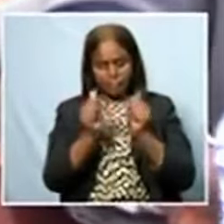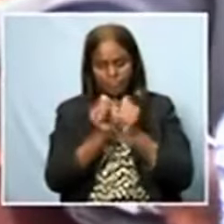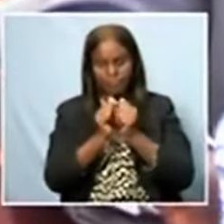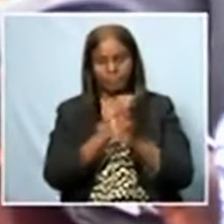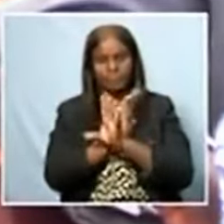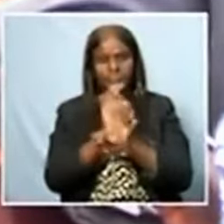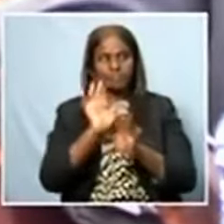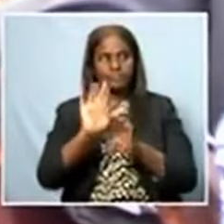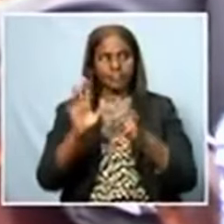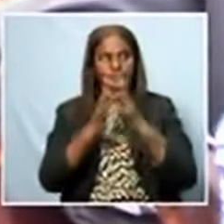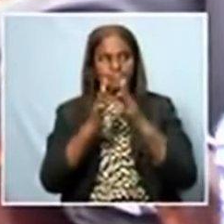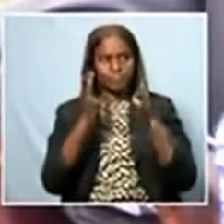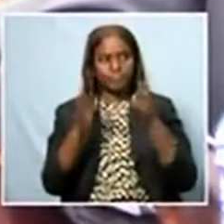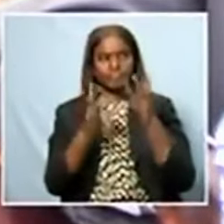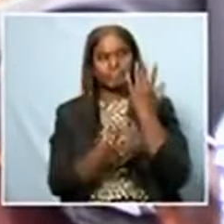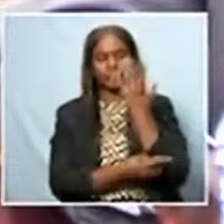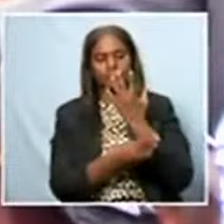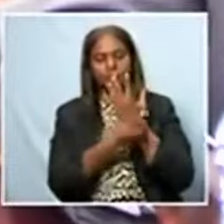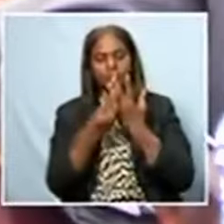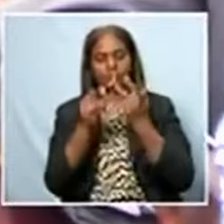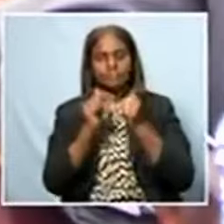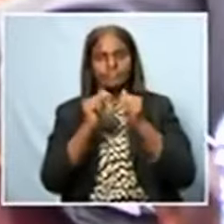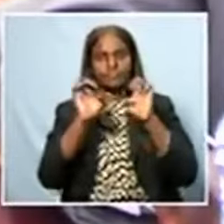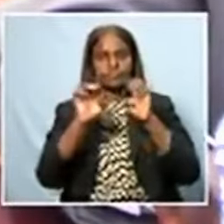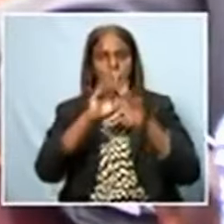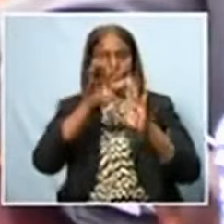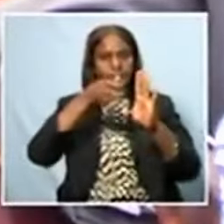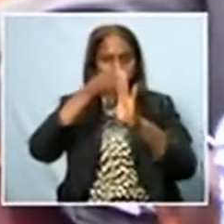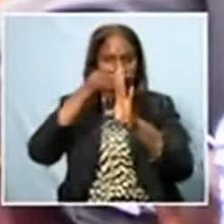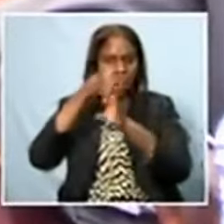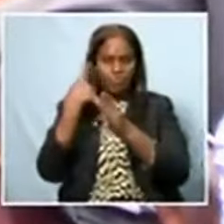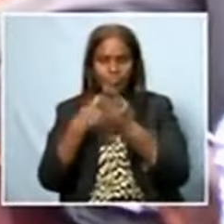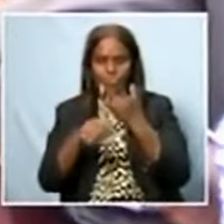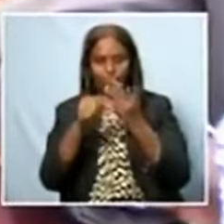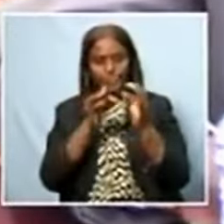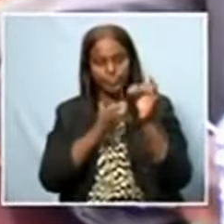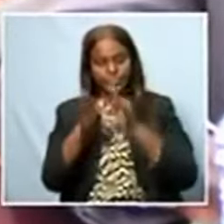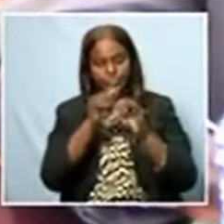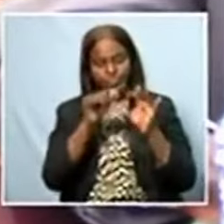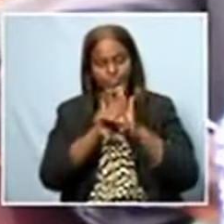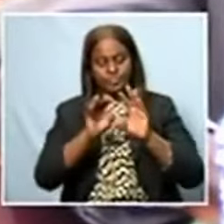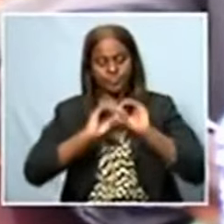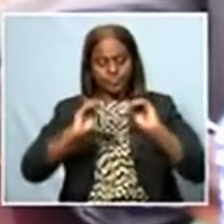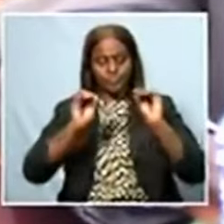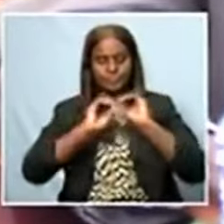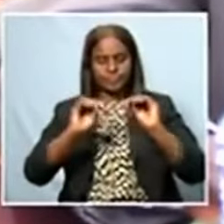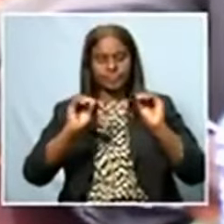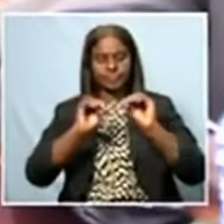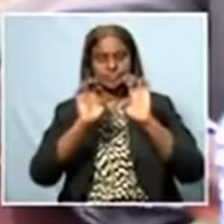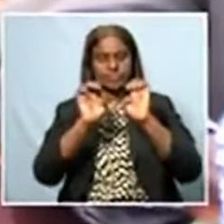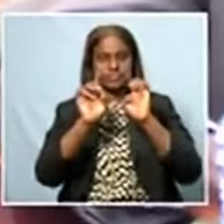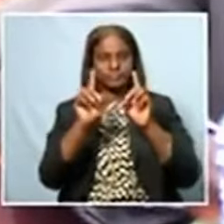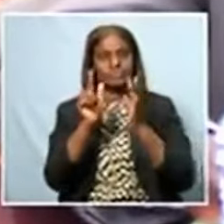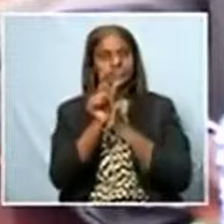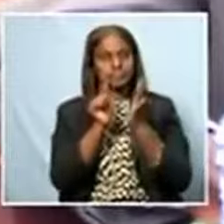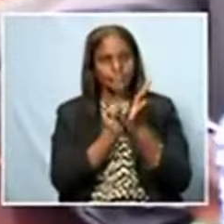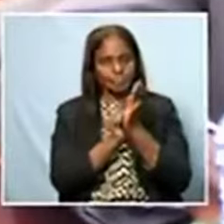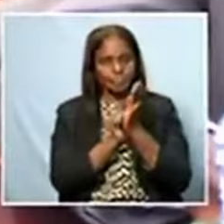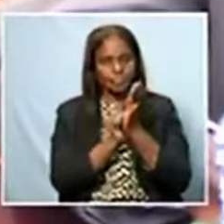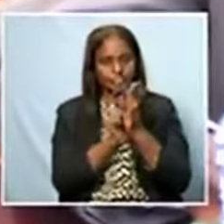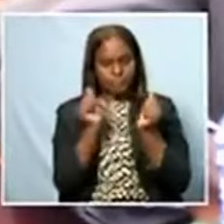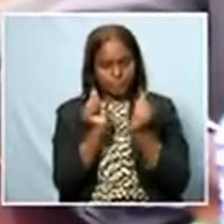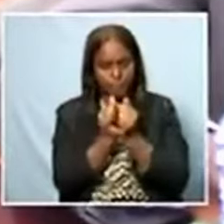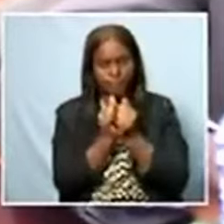Zambia's broader development and educational goals, those that are stipulated in the Teaching Education Act,